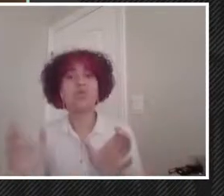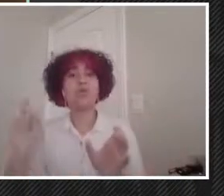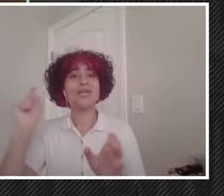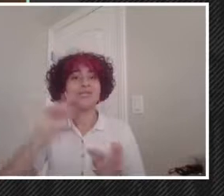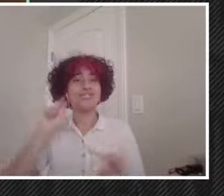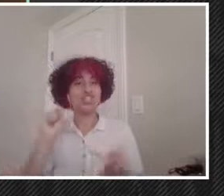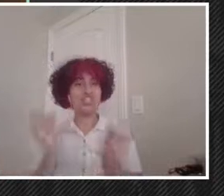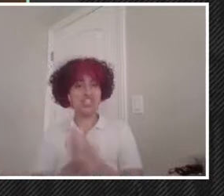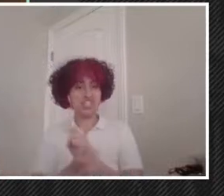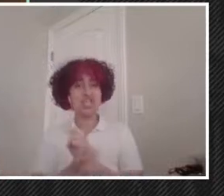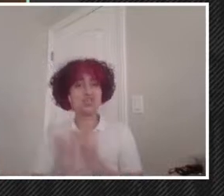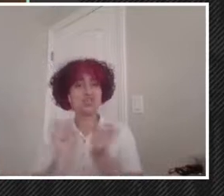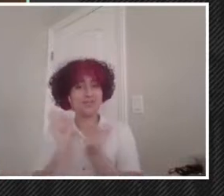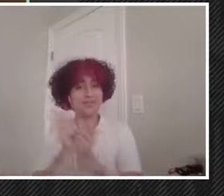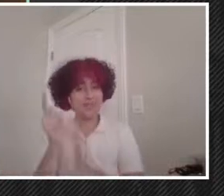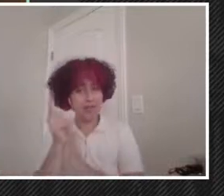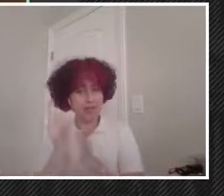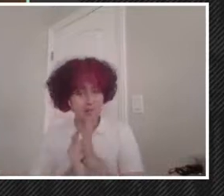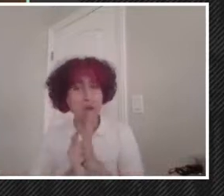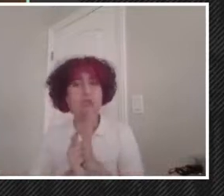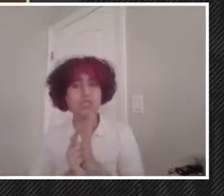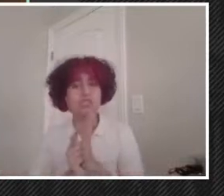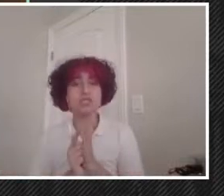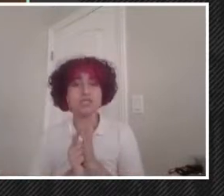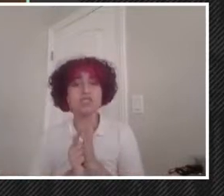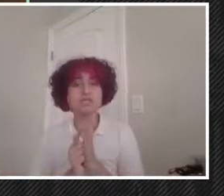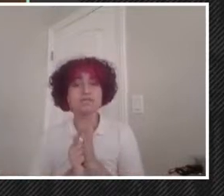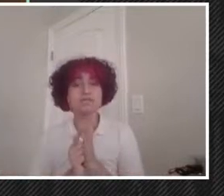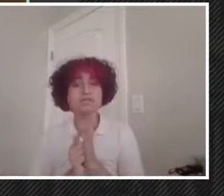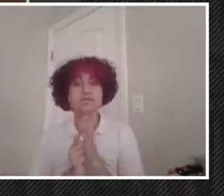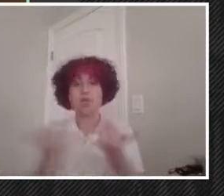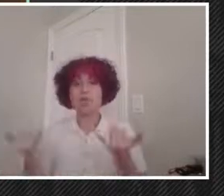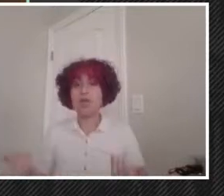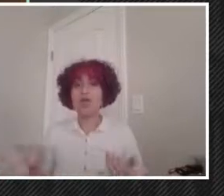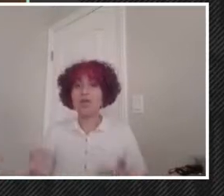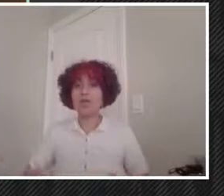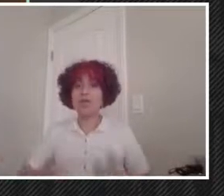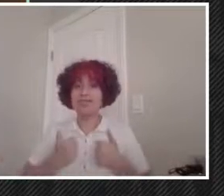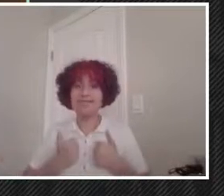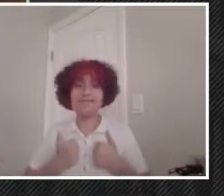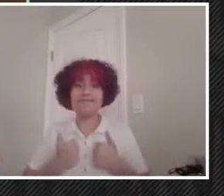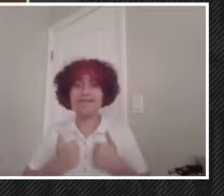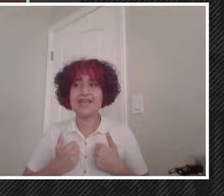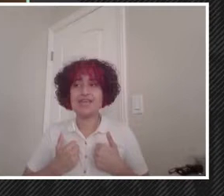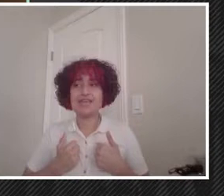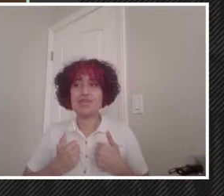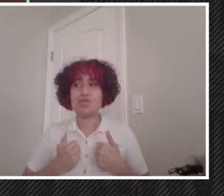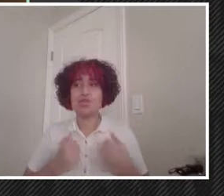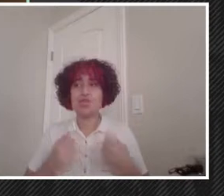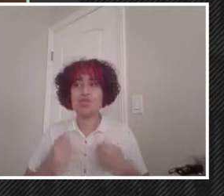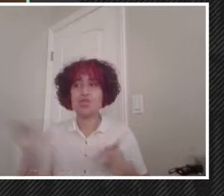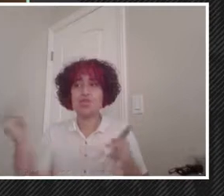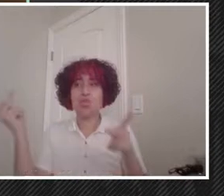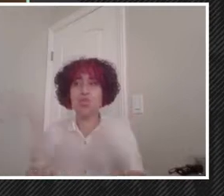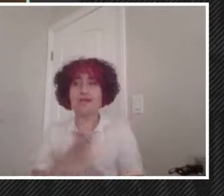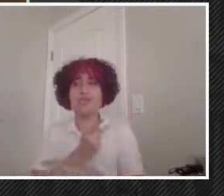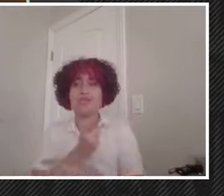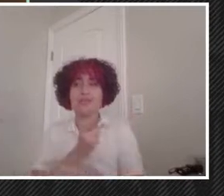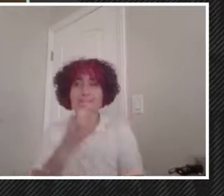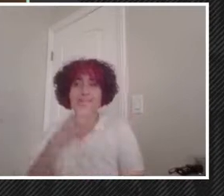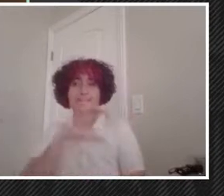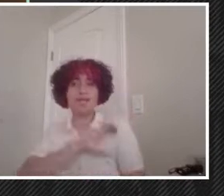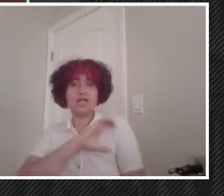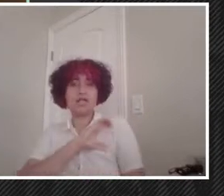those specific laws. Right now, we live in the deadliest police culture in the world. That's by the data that there's no other modern